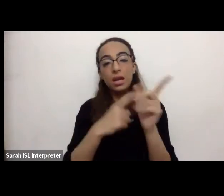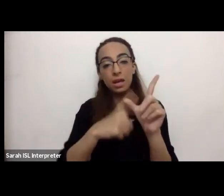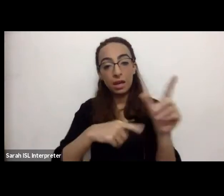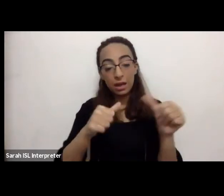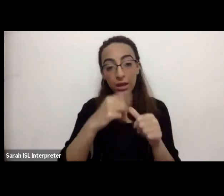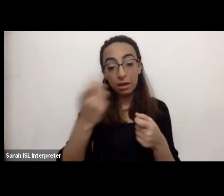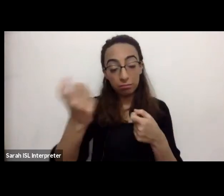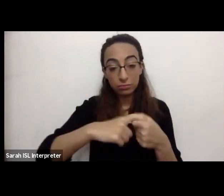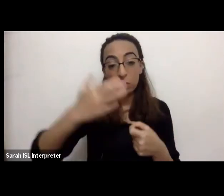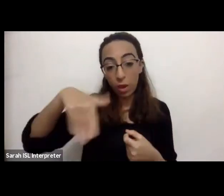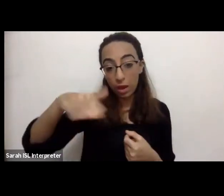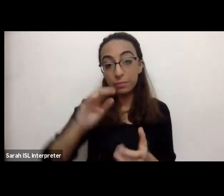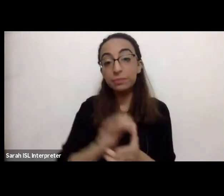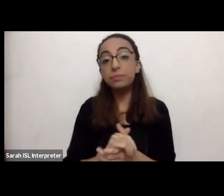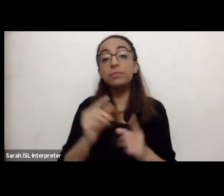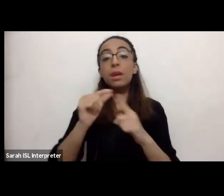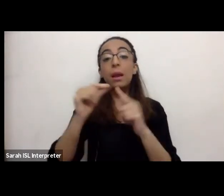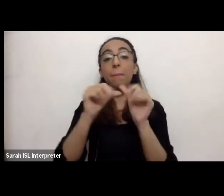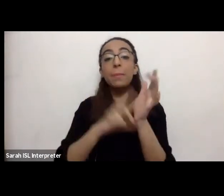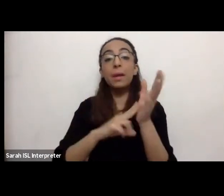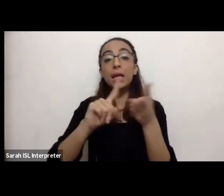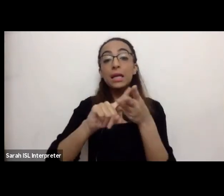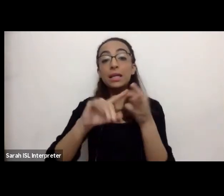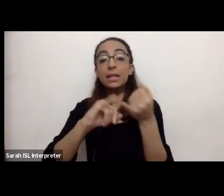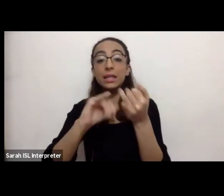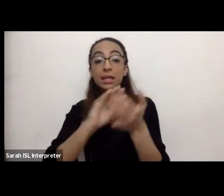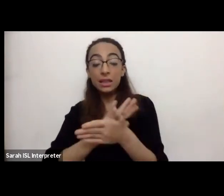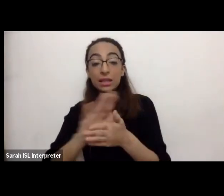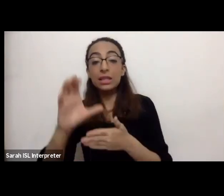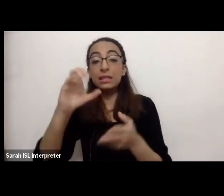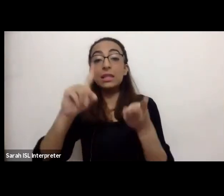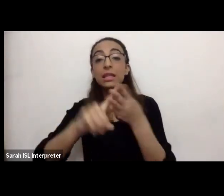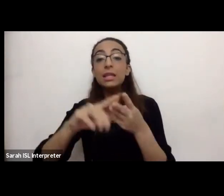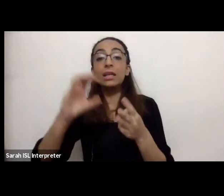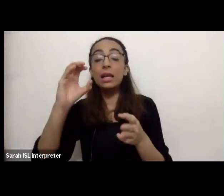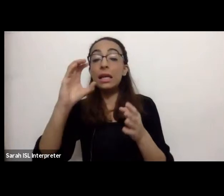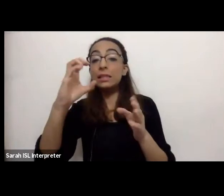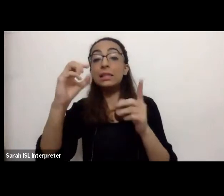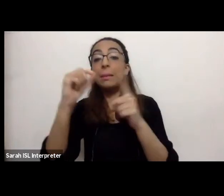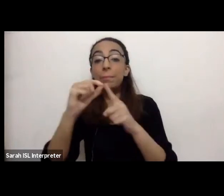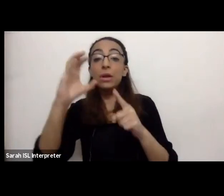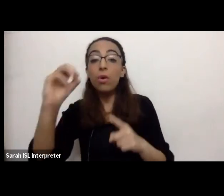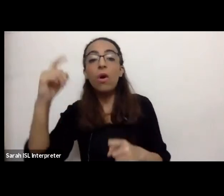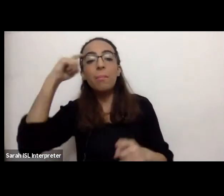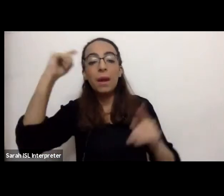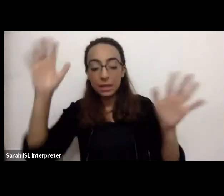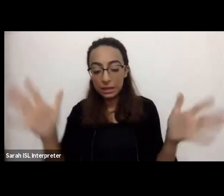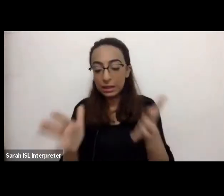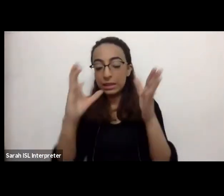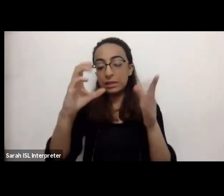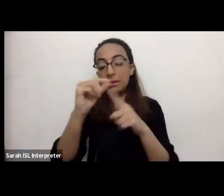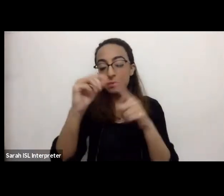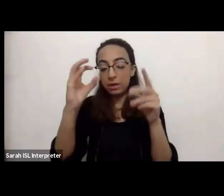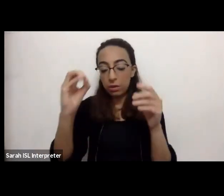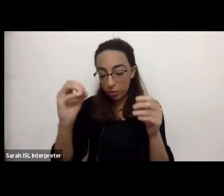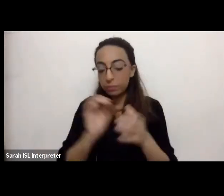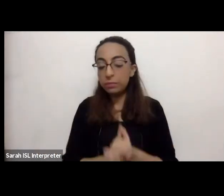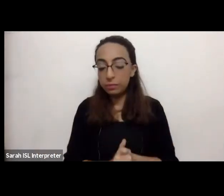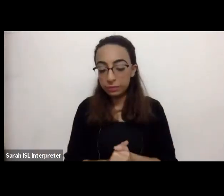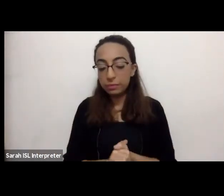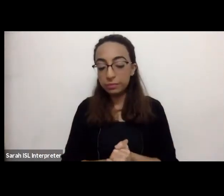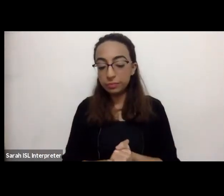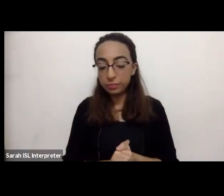Mr. Panish Rao, Chief People's Officer, Mindtree. Welcome, sir. Mr. Saurabh Chandra,